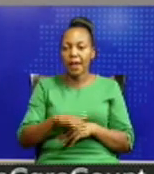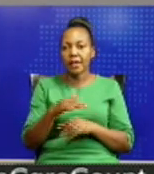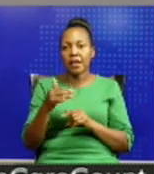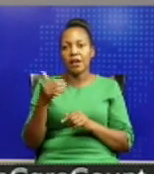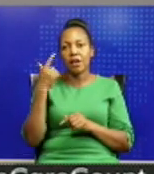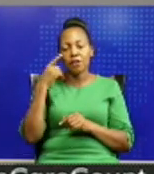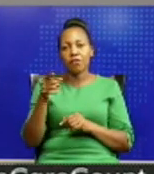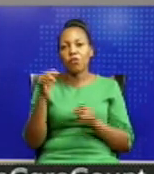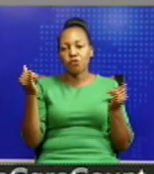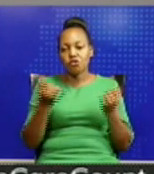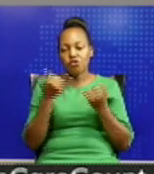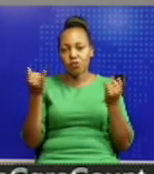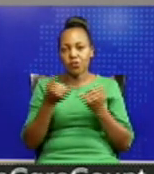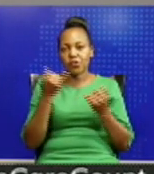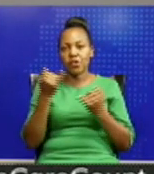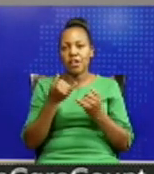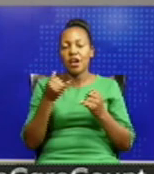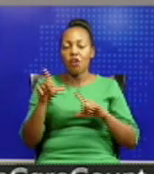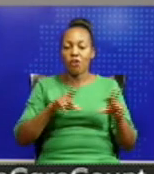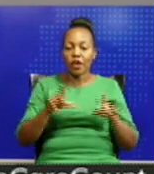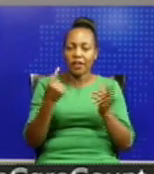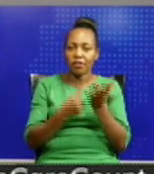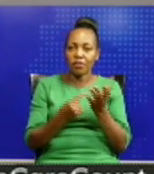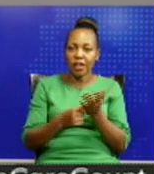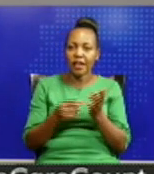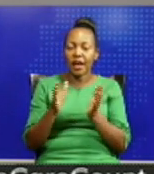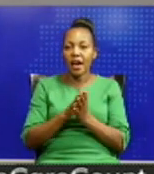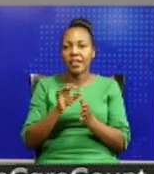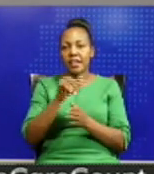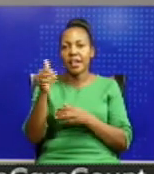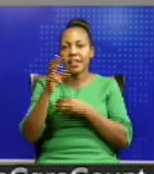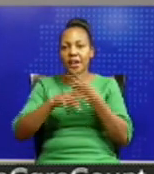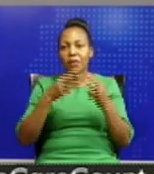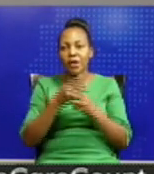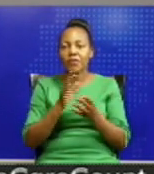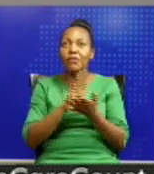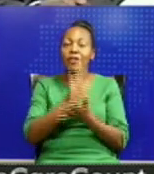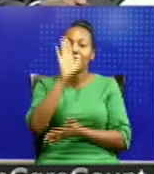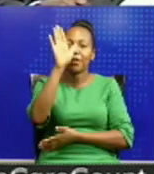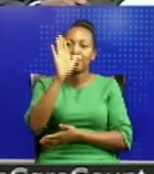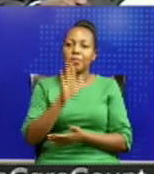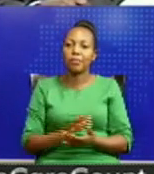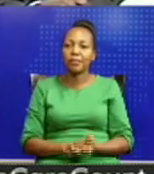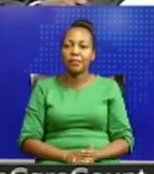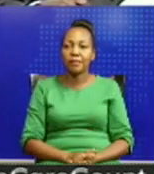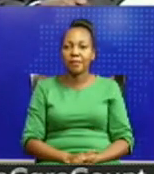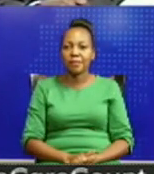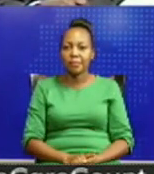5 minutes to acquaint you with the latest information happening locally here in Uganda and elsewhere in the world. Good afternoon.